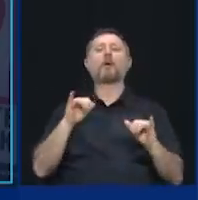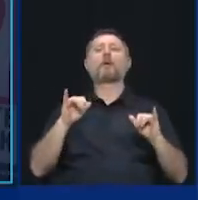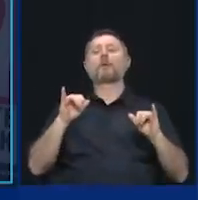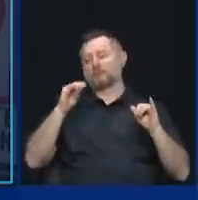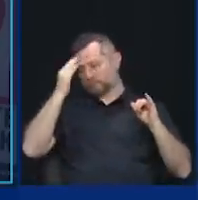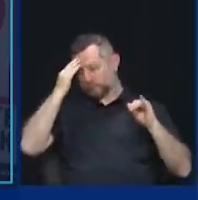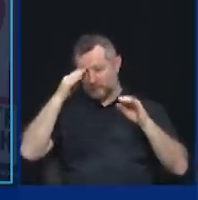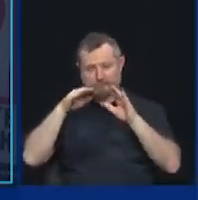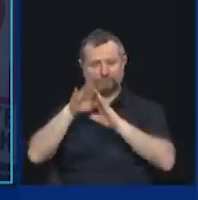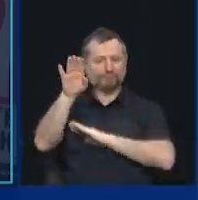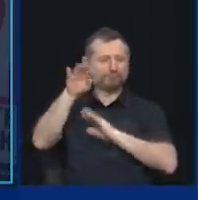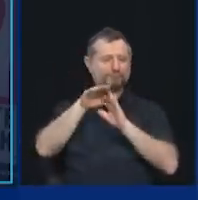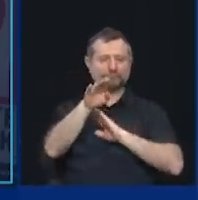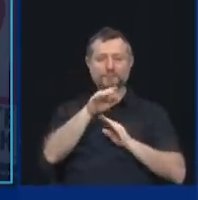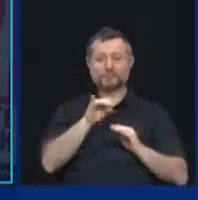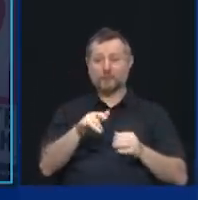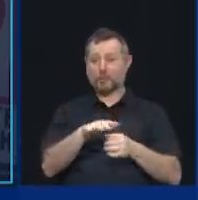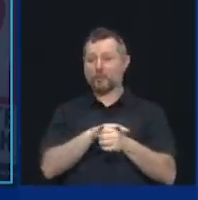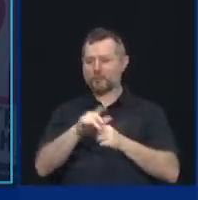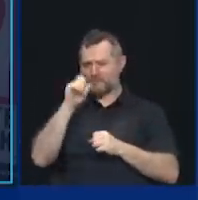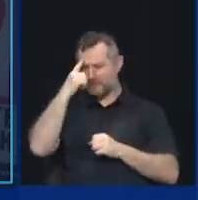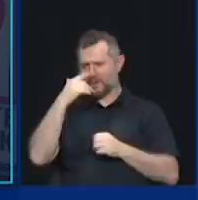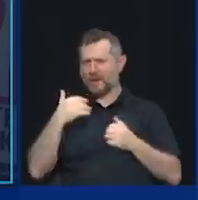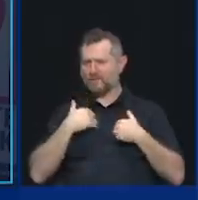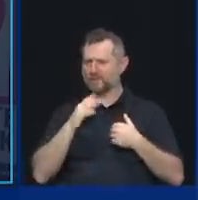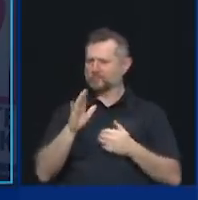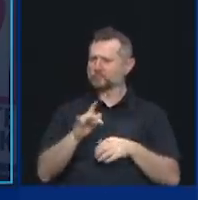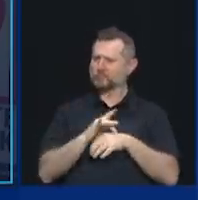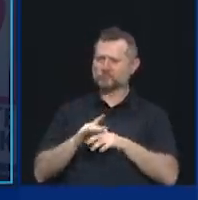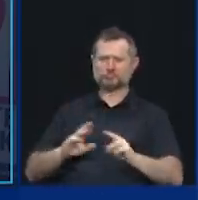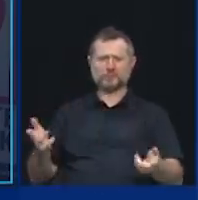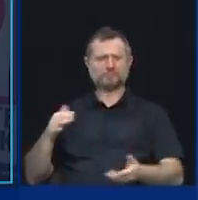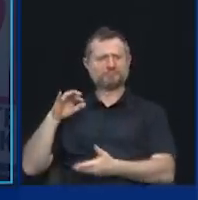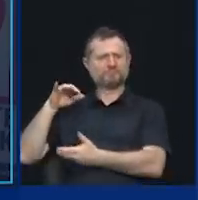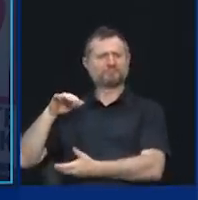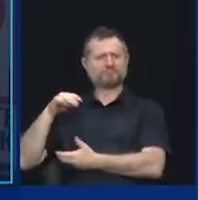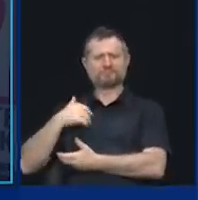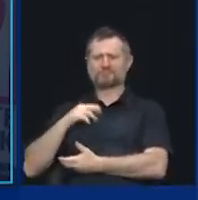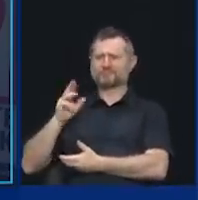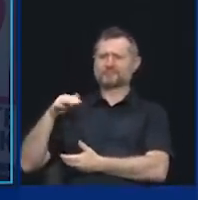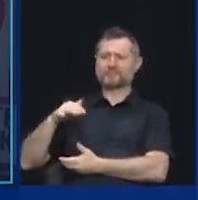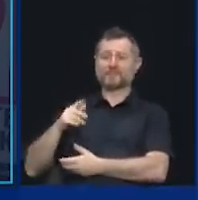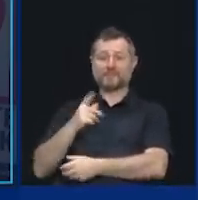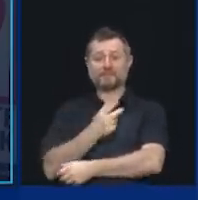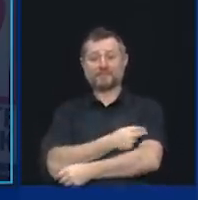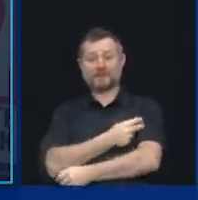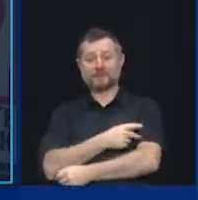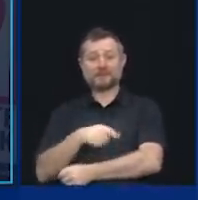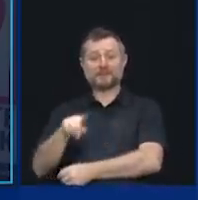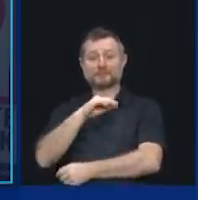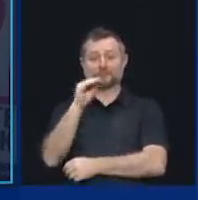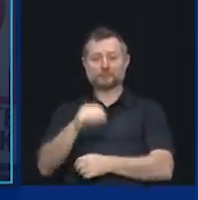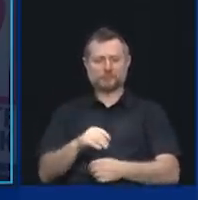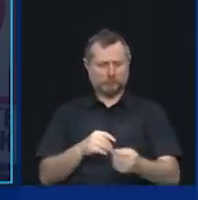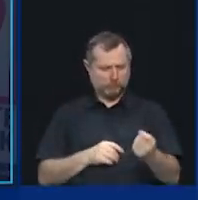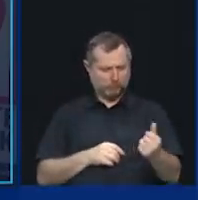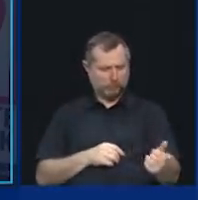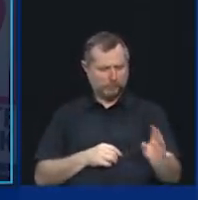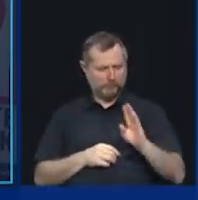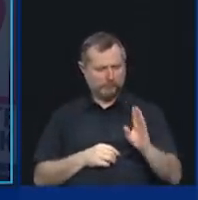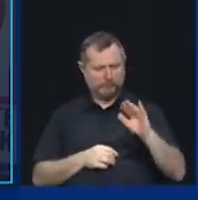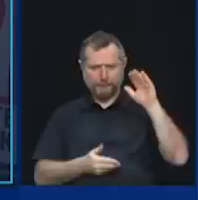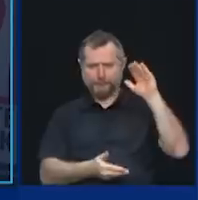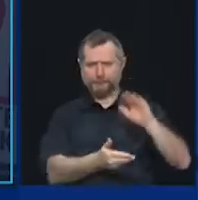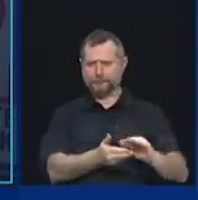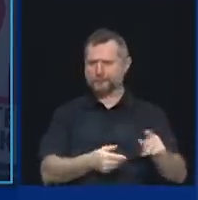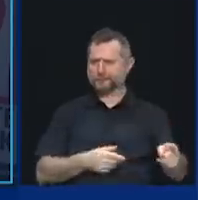local governments have the resources because the vaccination rate is way down. We don't have enough